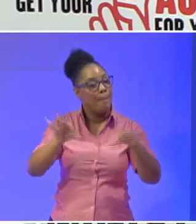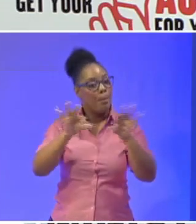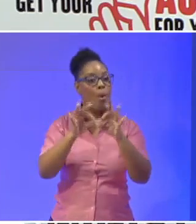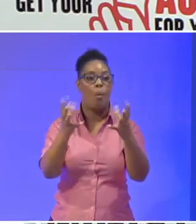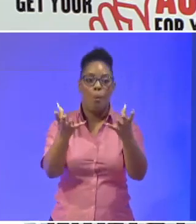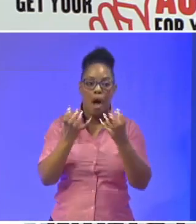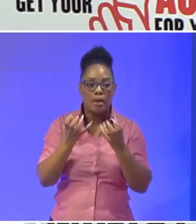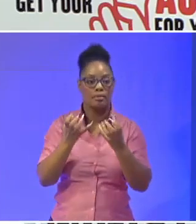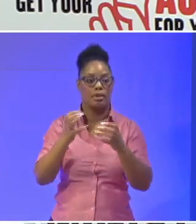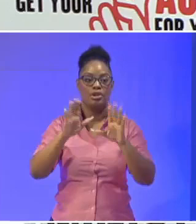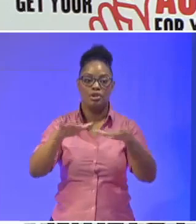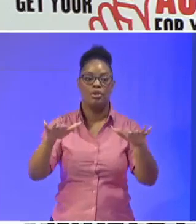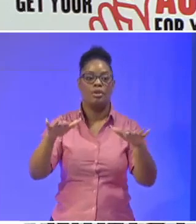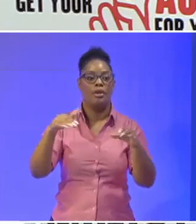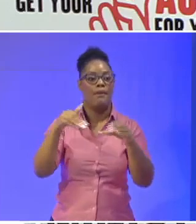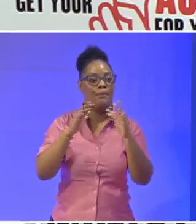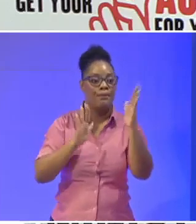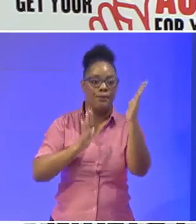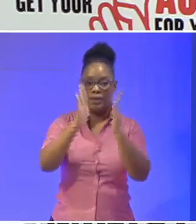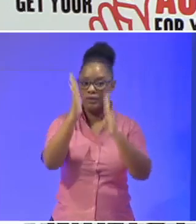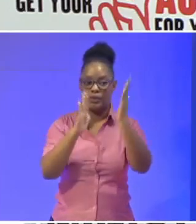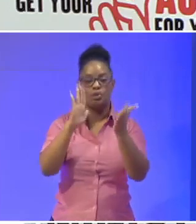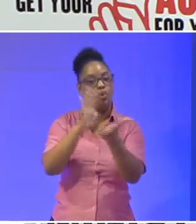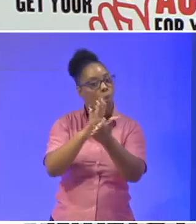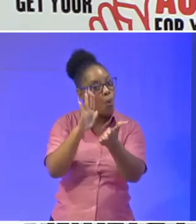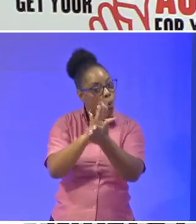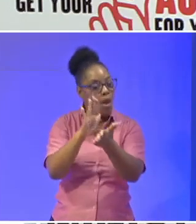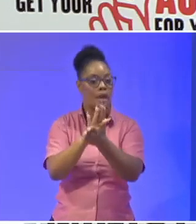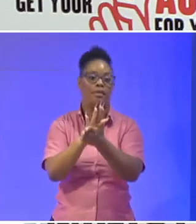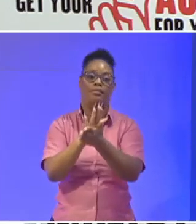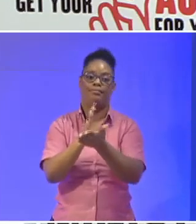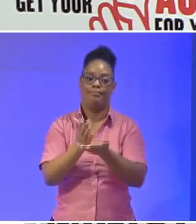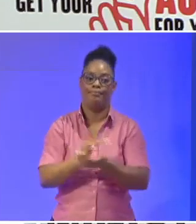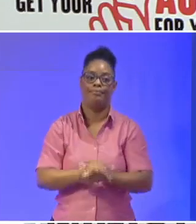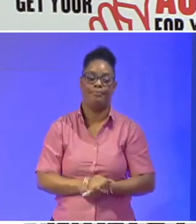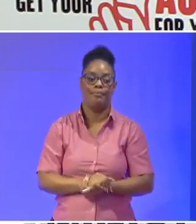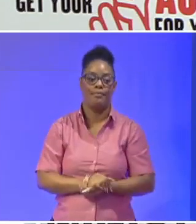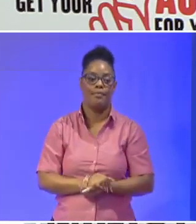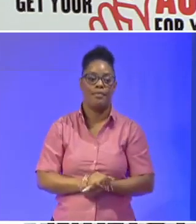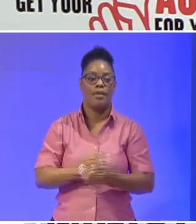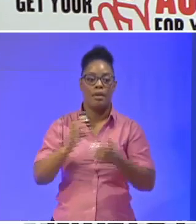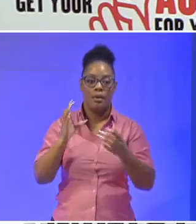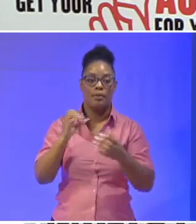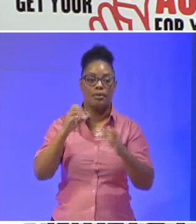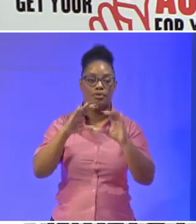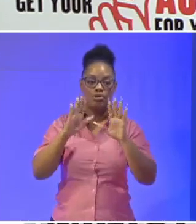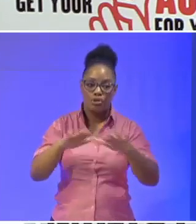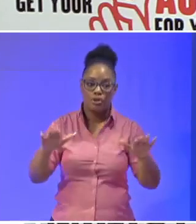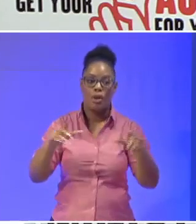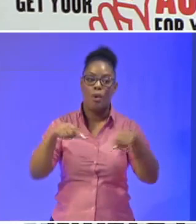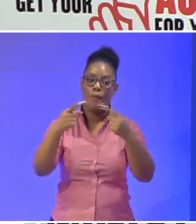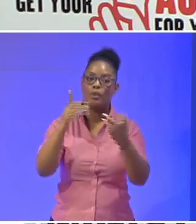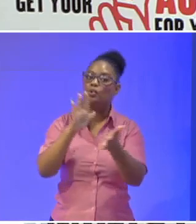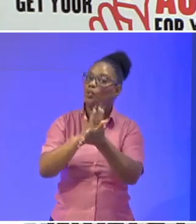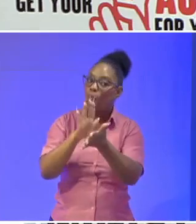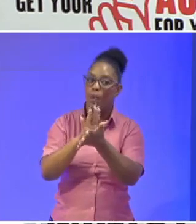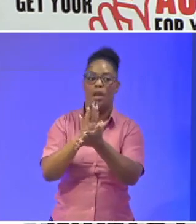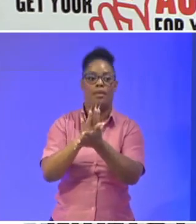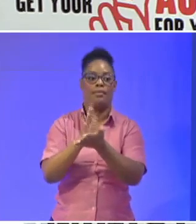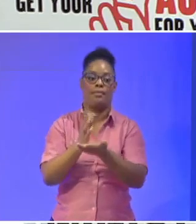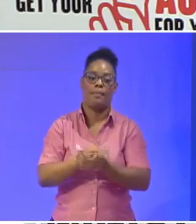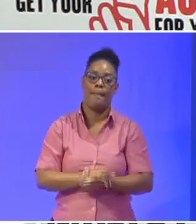will be taking public transport, mingling, mixing, and we want children back out to school. I'm appealing to